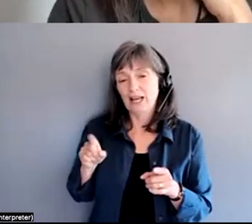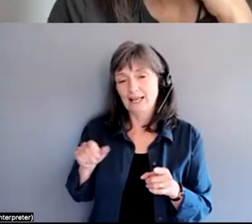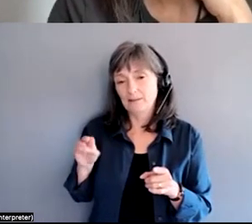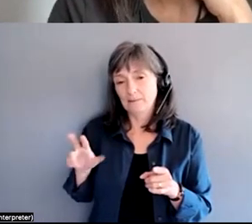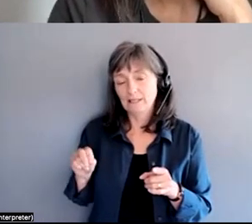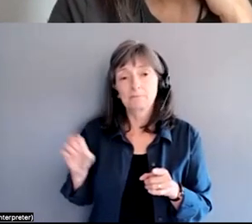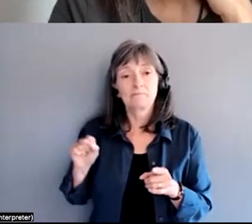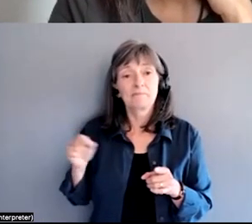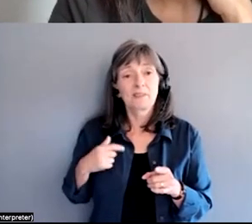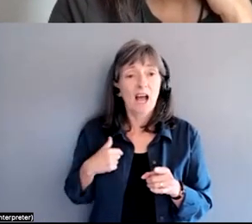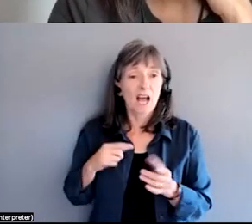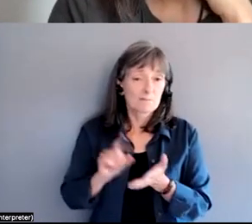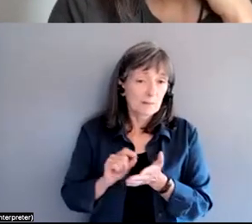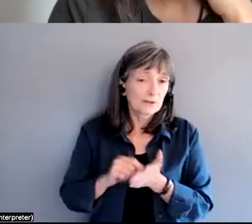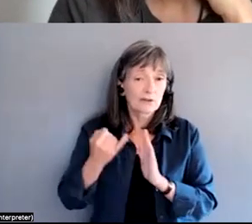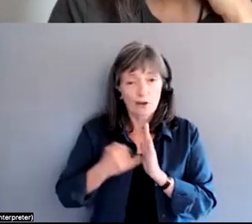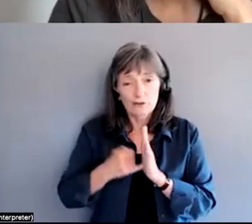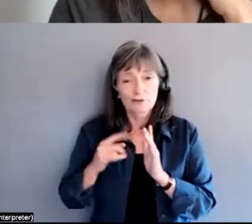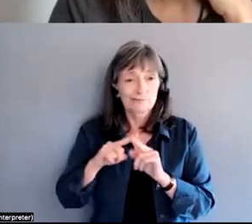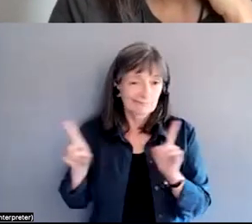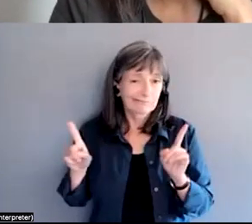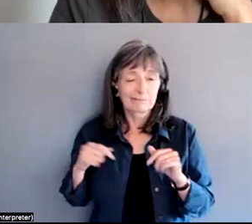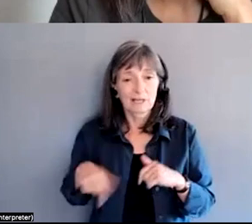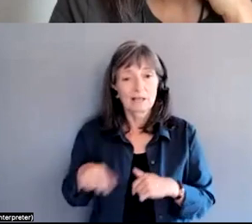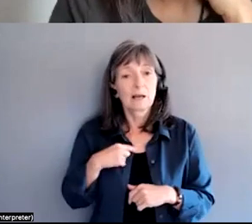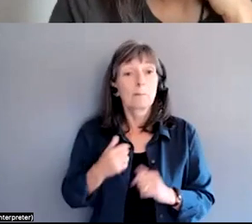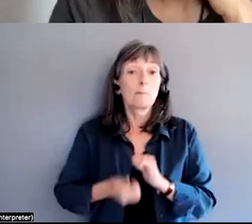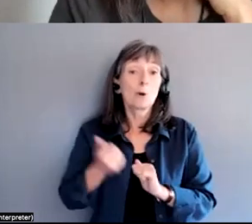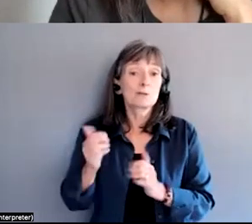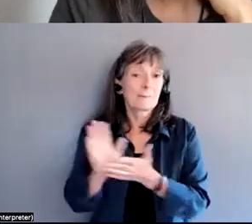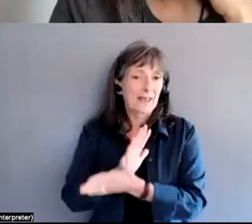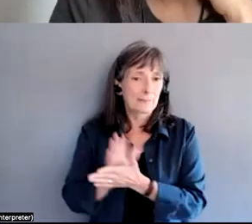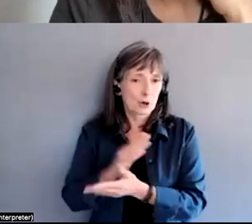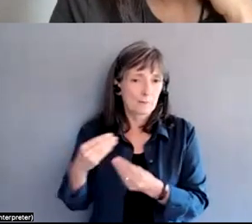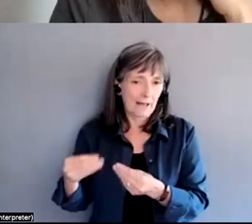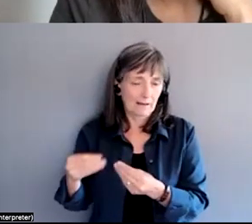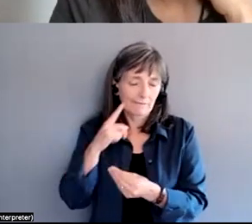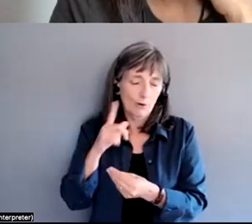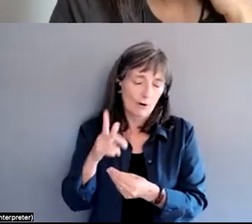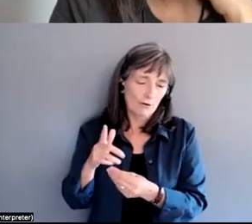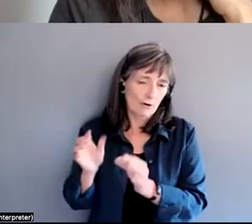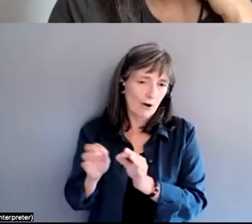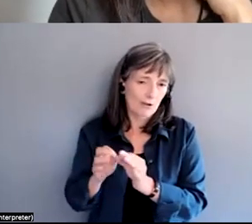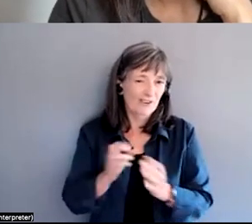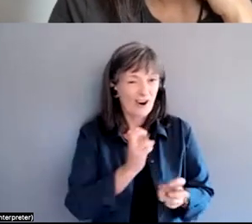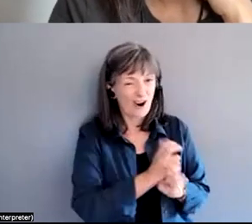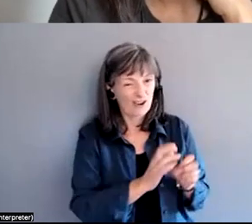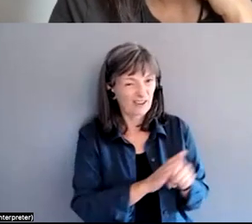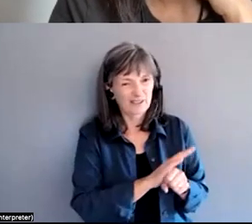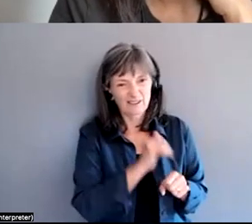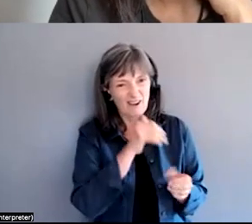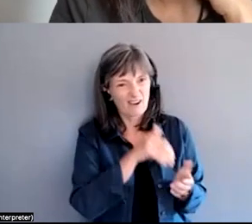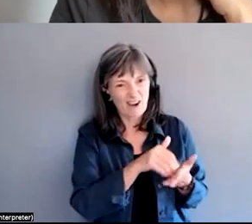with self-published authors, primarily you're doing the paperback for cost reasons. We don't do a lot of hardcovers unless they're for kids'